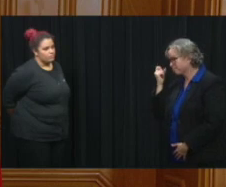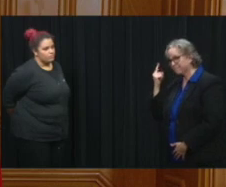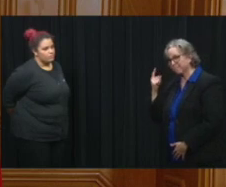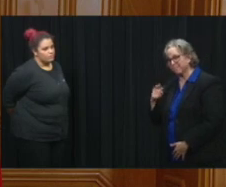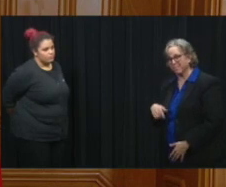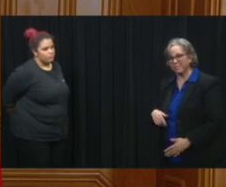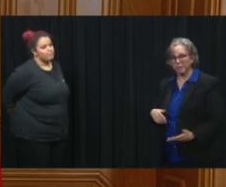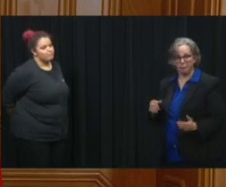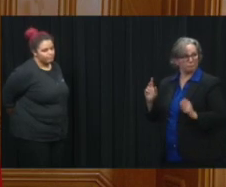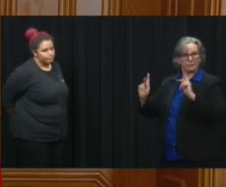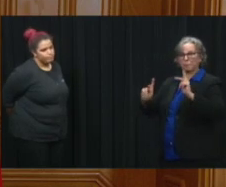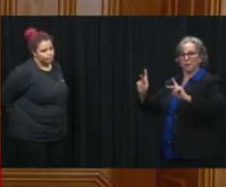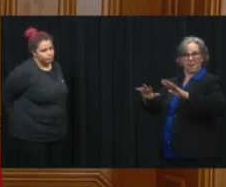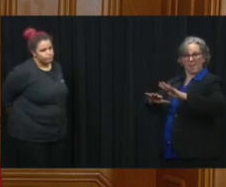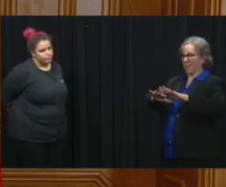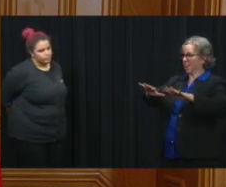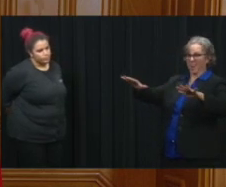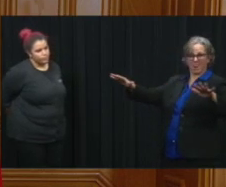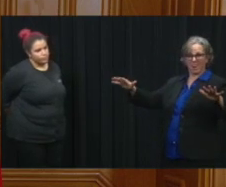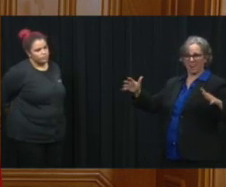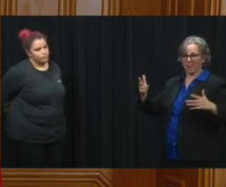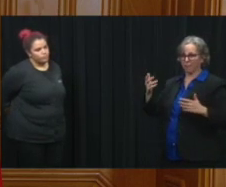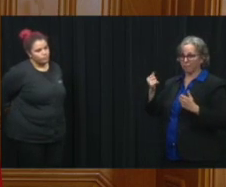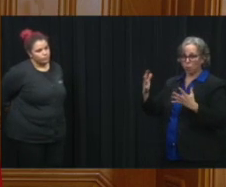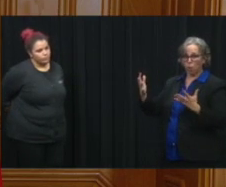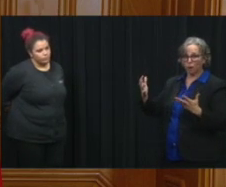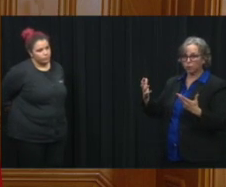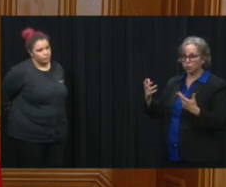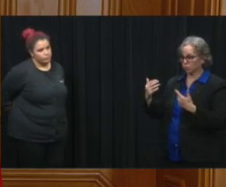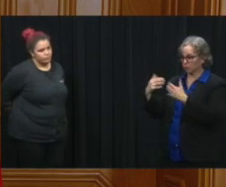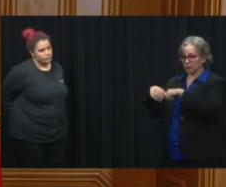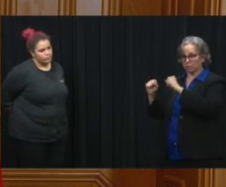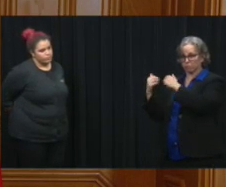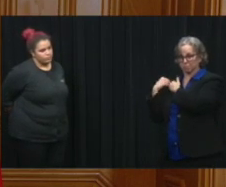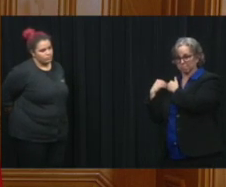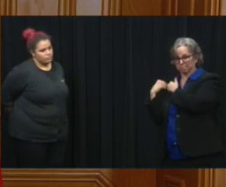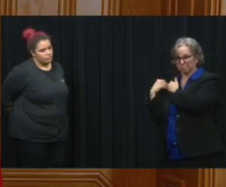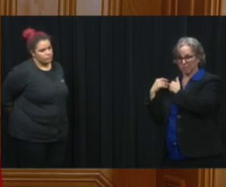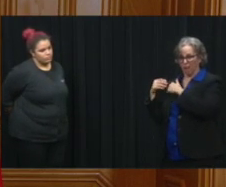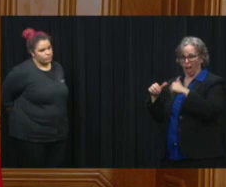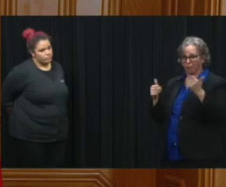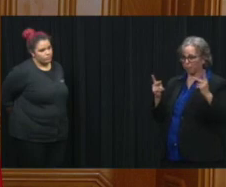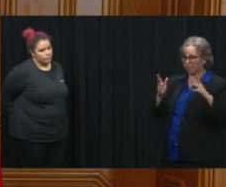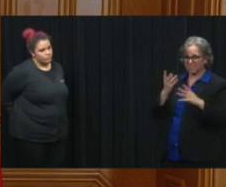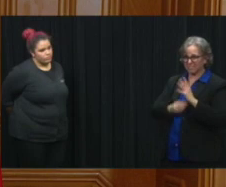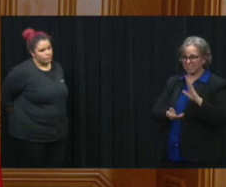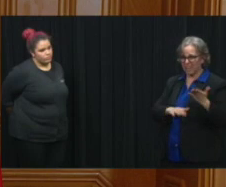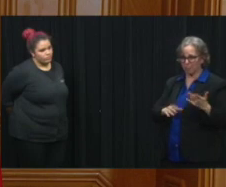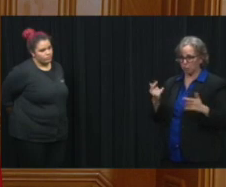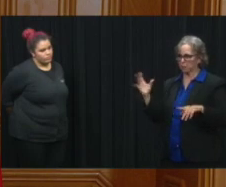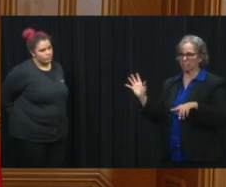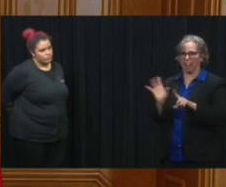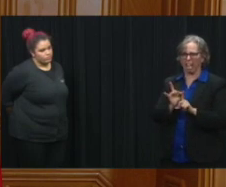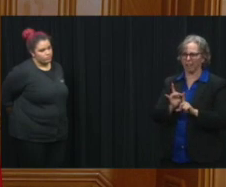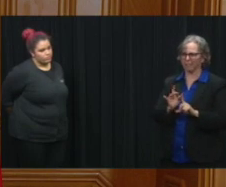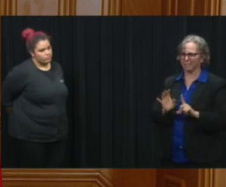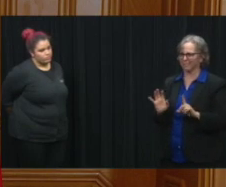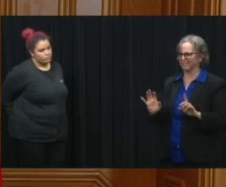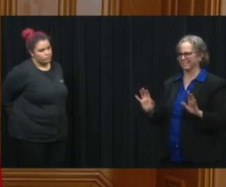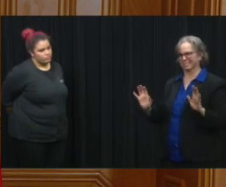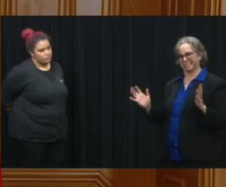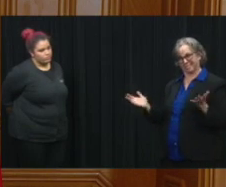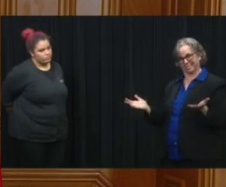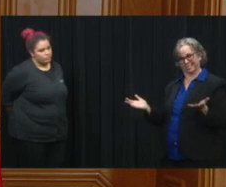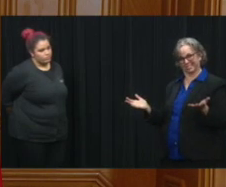be responsible for someone else's death. There's no one out there who is watching this who would want to